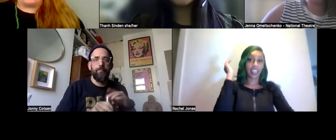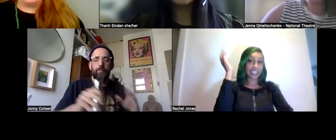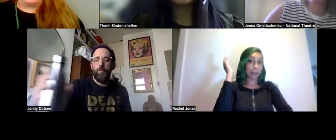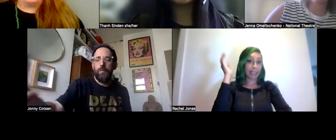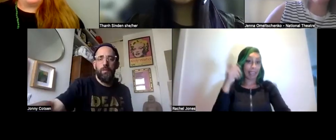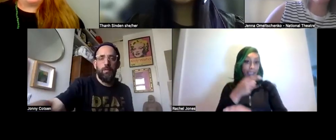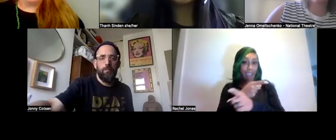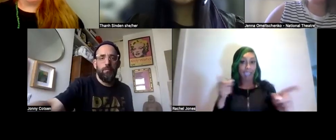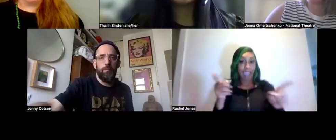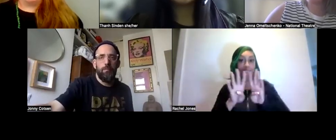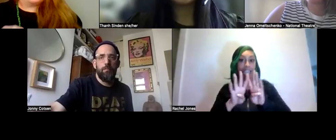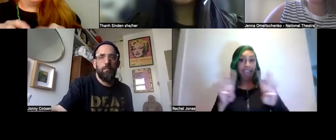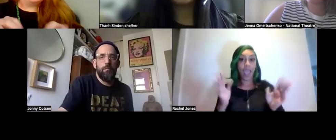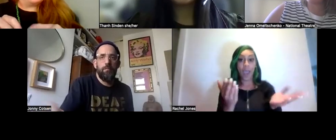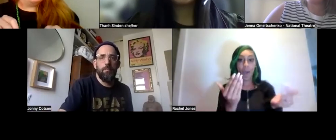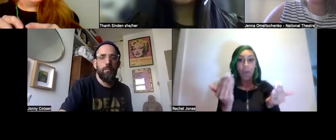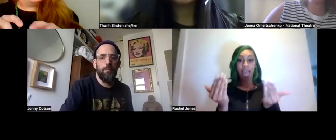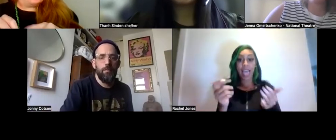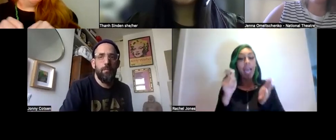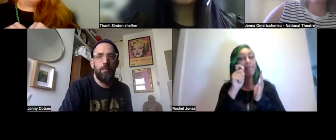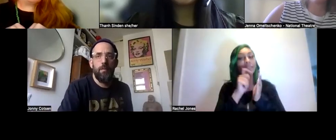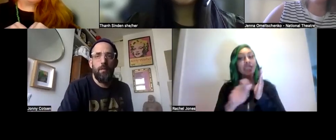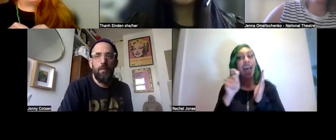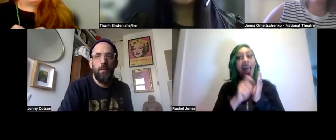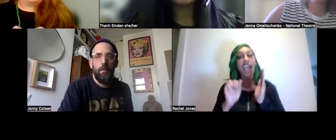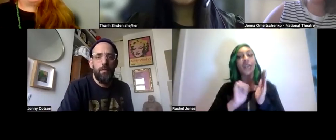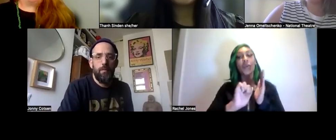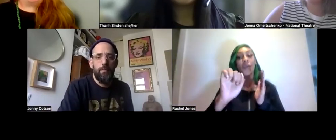welcome everyone, just to sign your name in the chat,